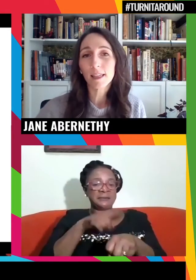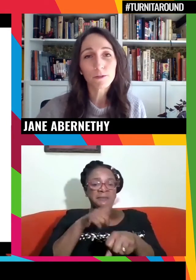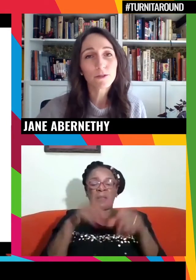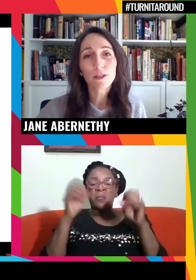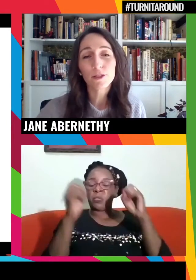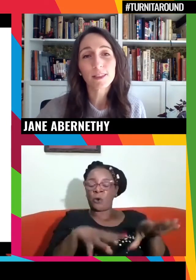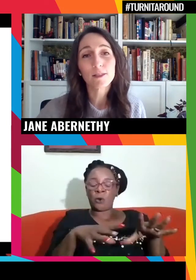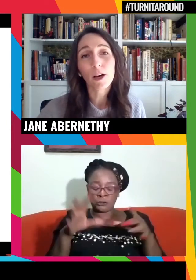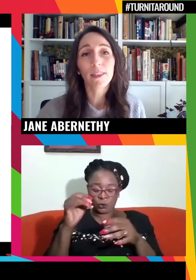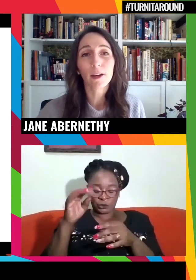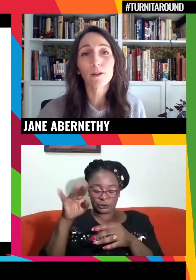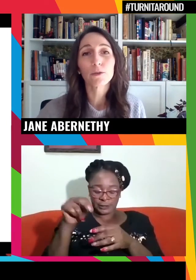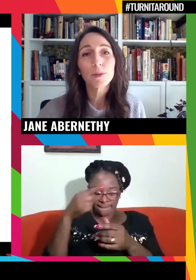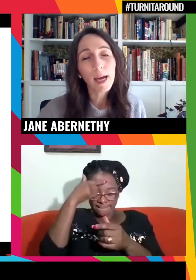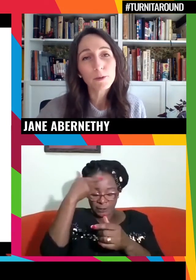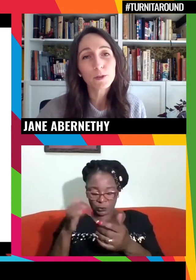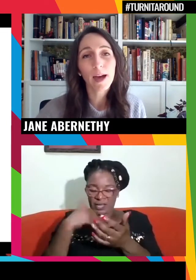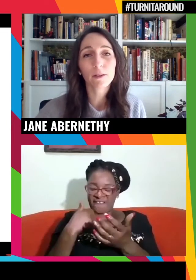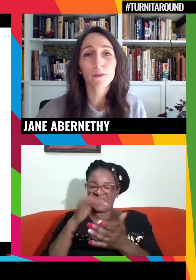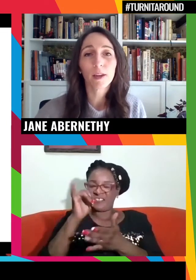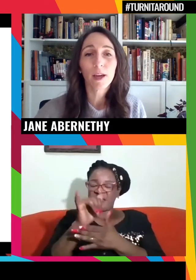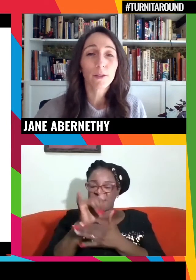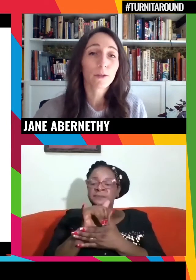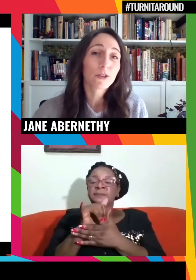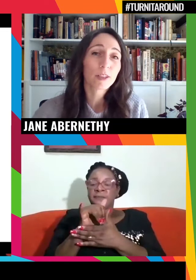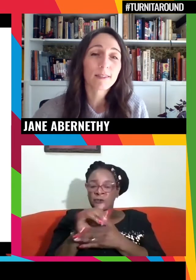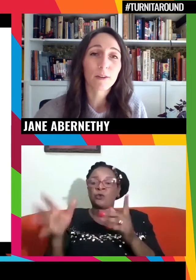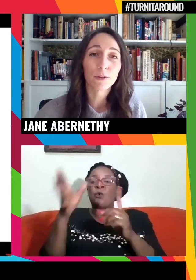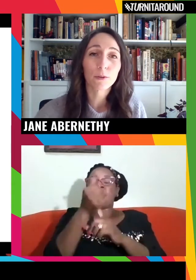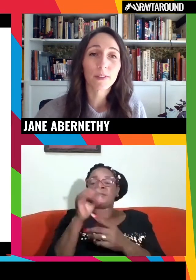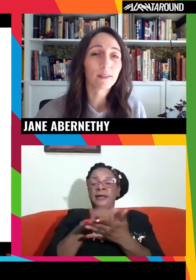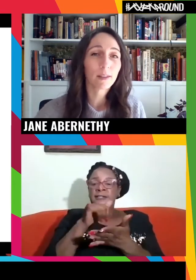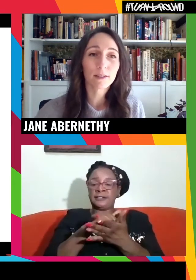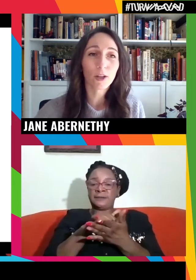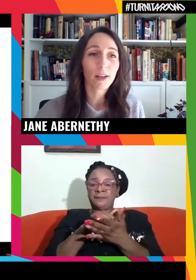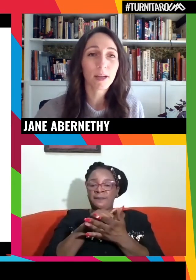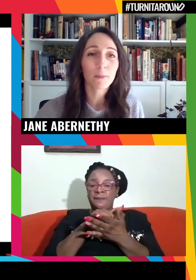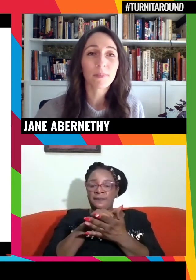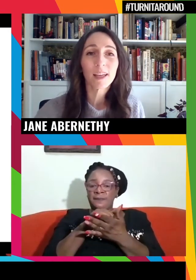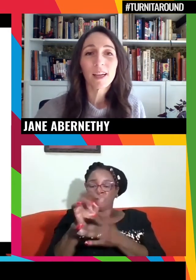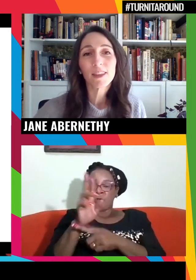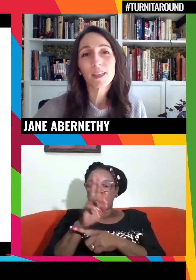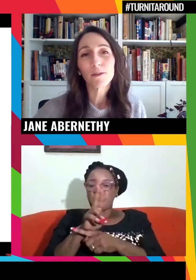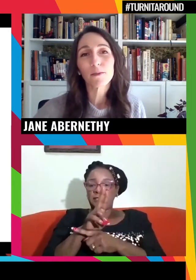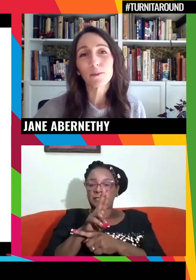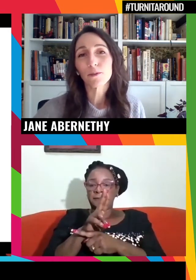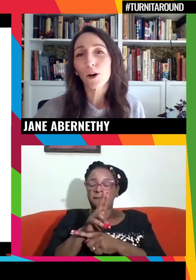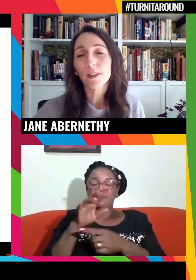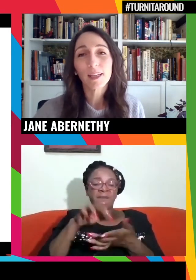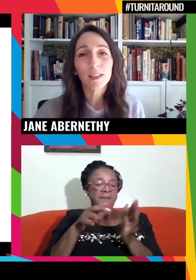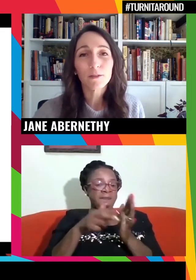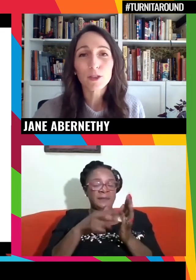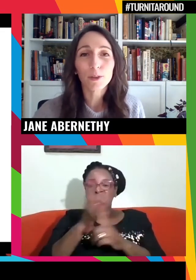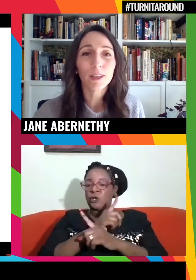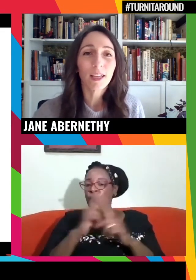just because that infrastructure is not there to recapture back those fishing nets after use. It's not the